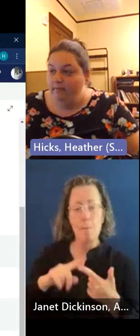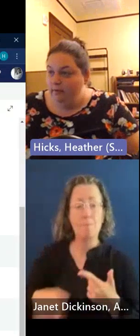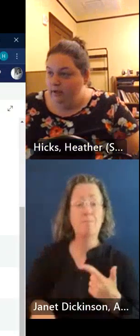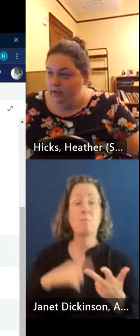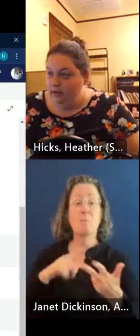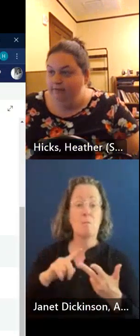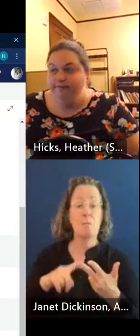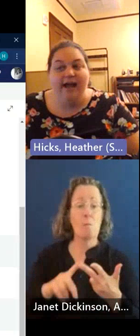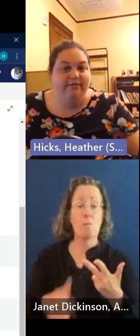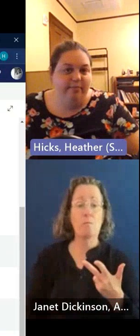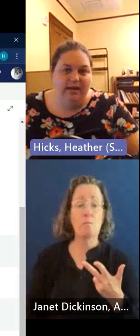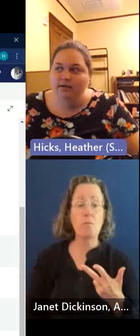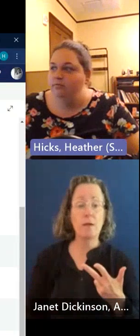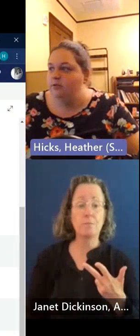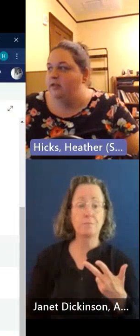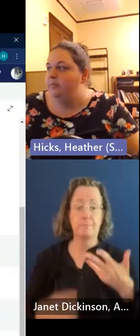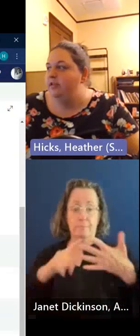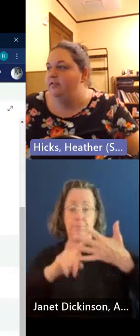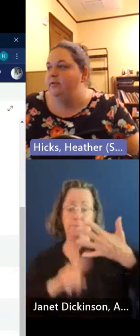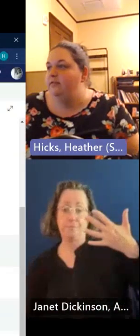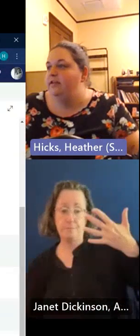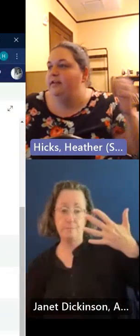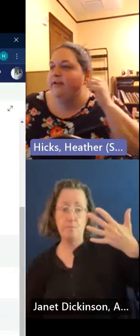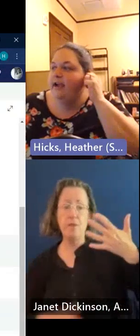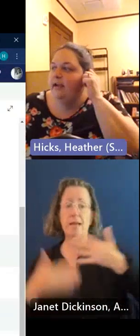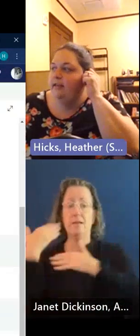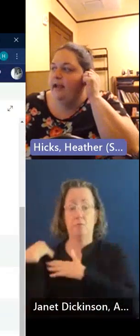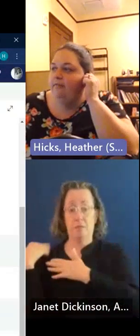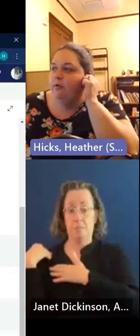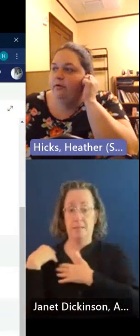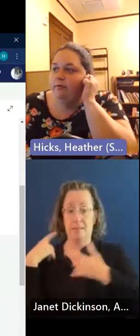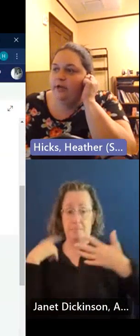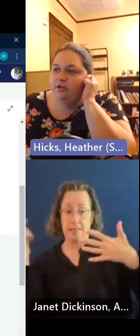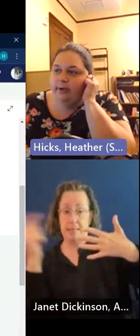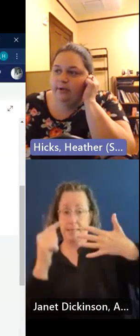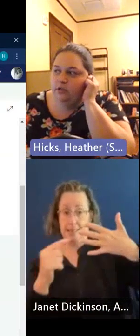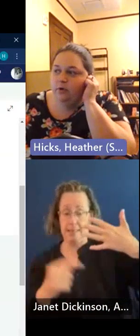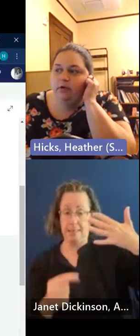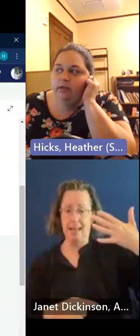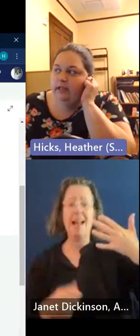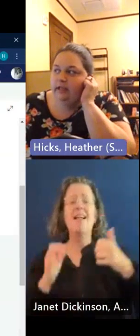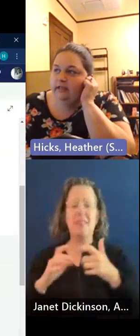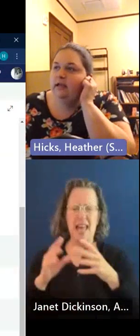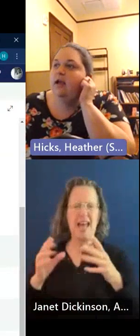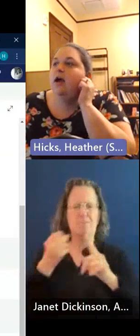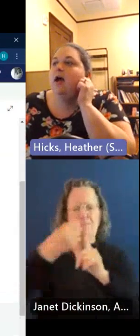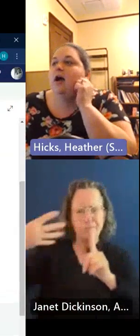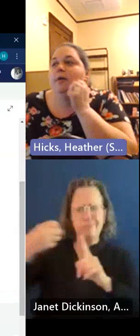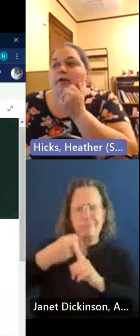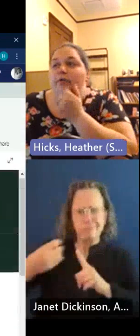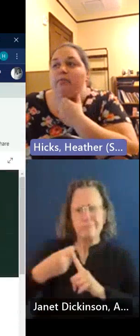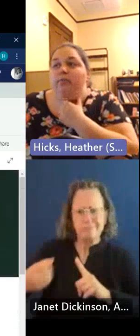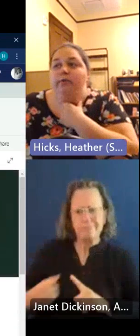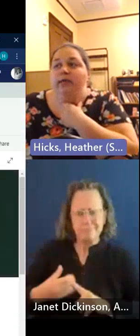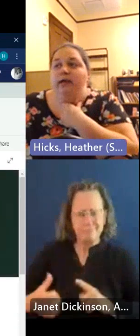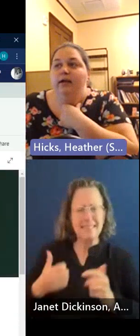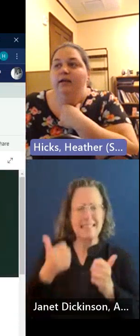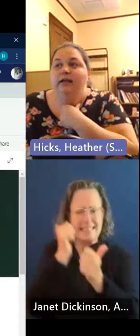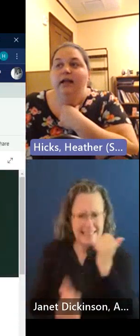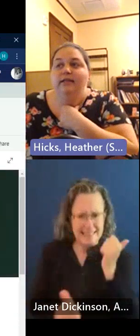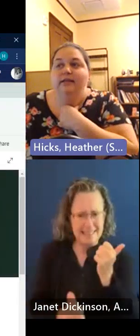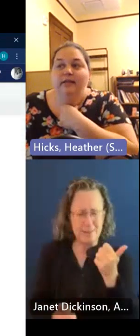have five main responsibilities we've identified and then have more information about each one with links under the